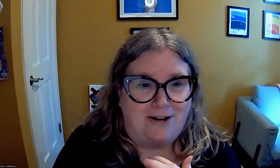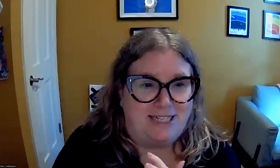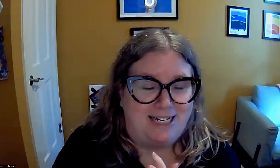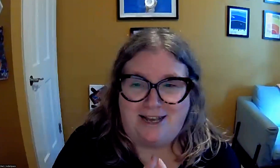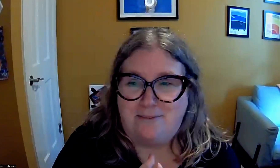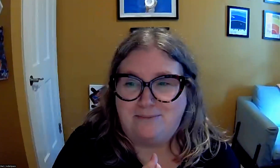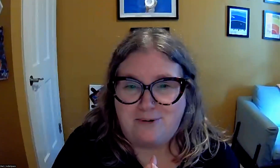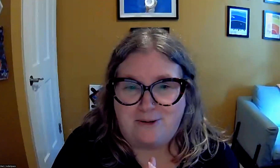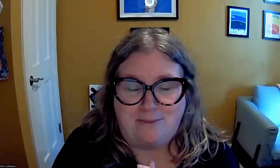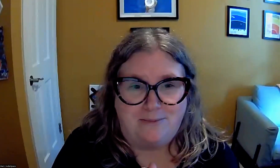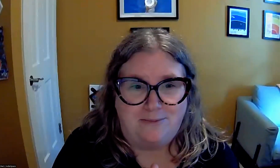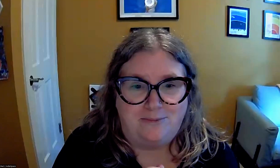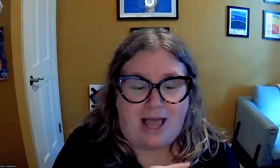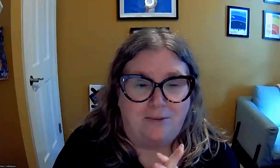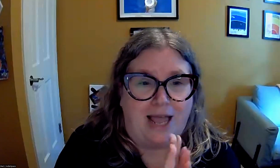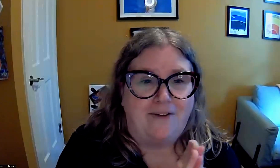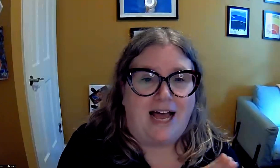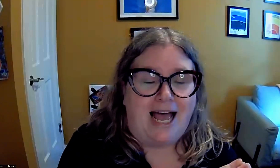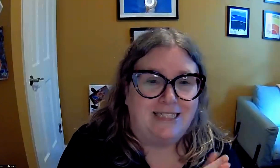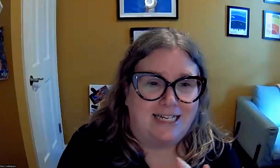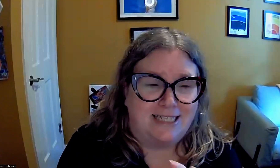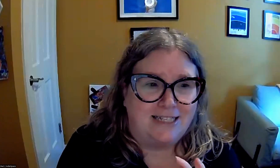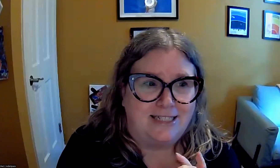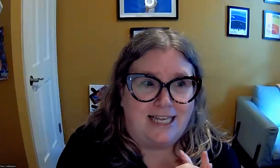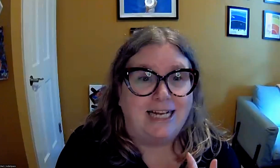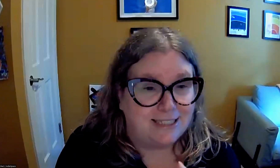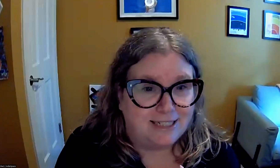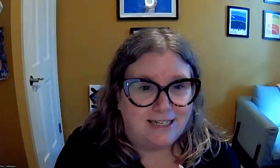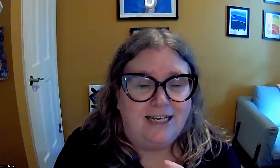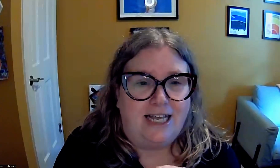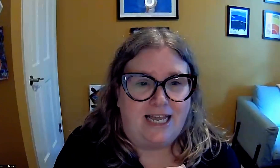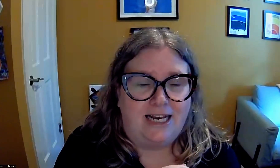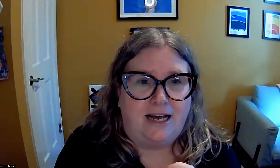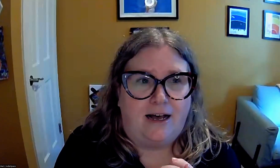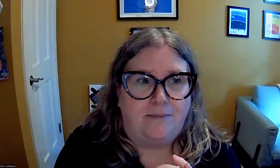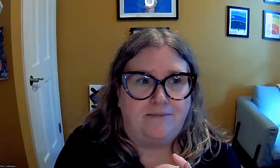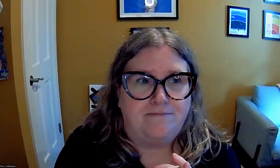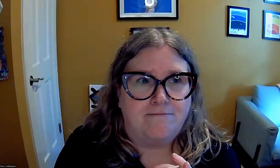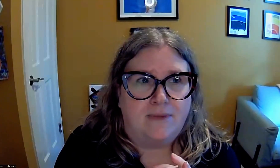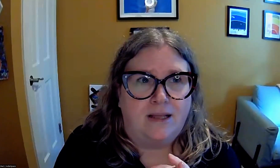a guaranteed income program, and we have not had success yet